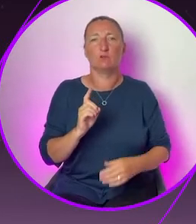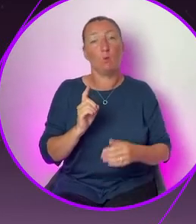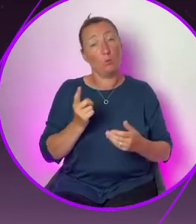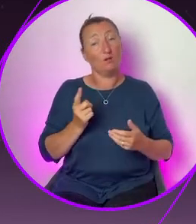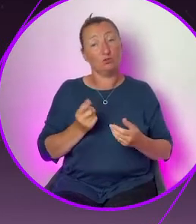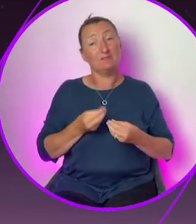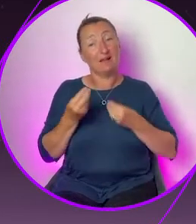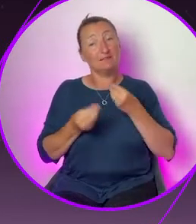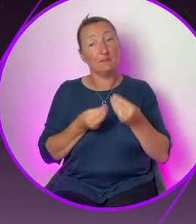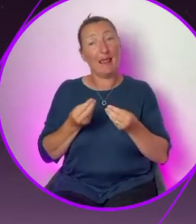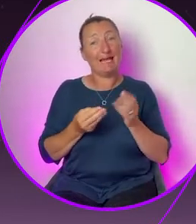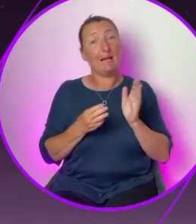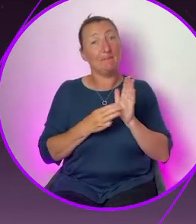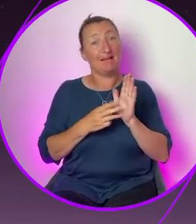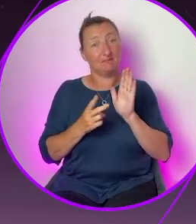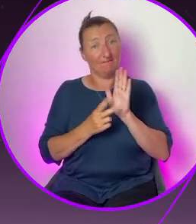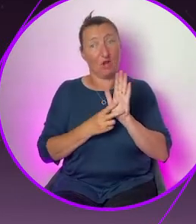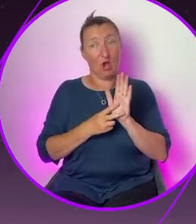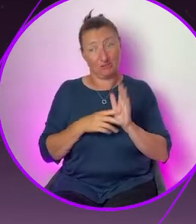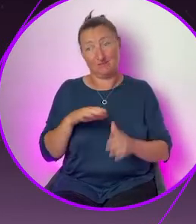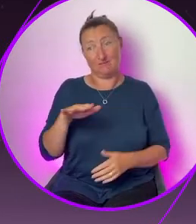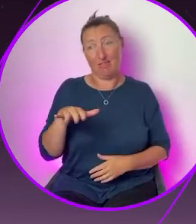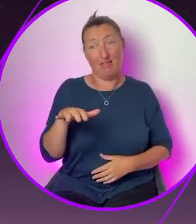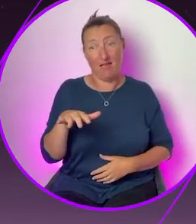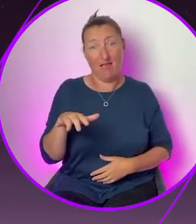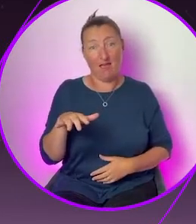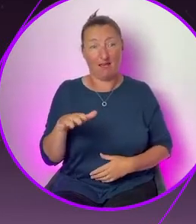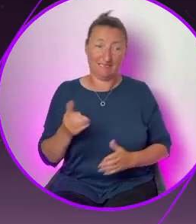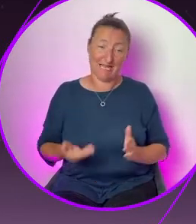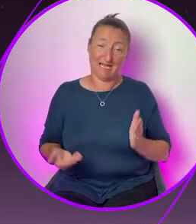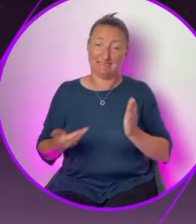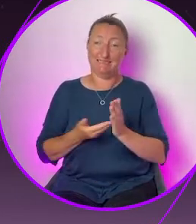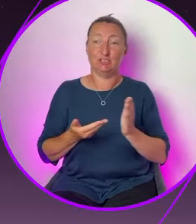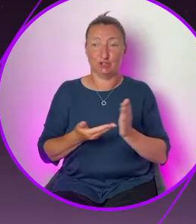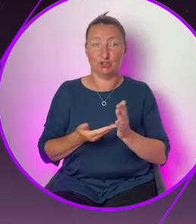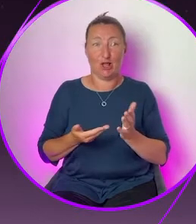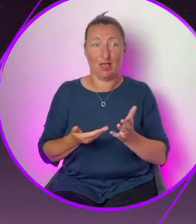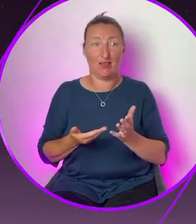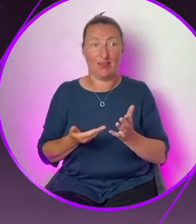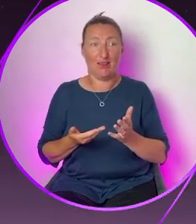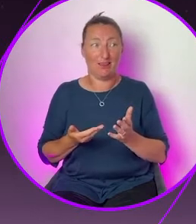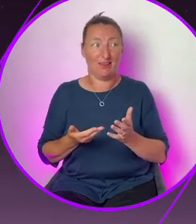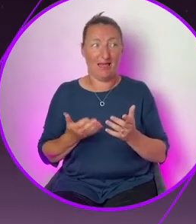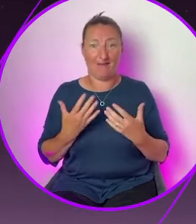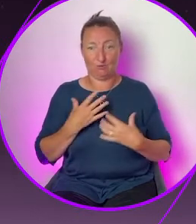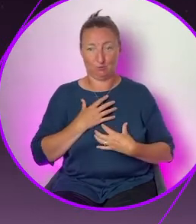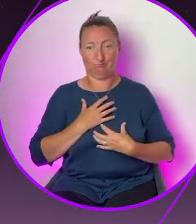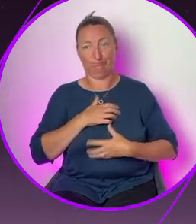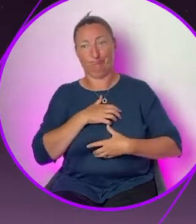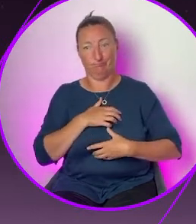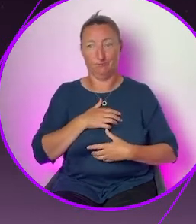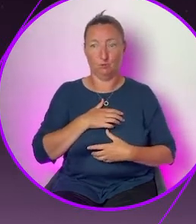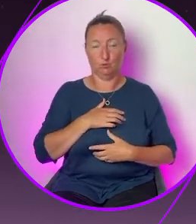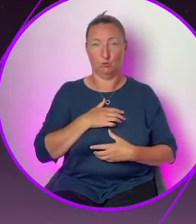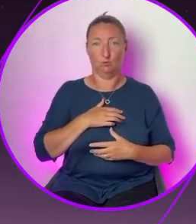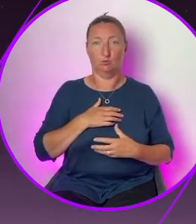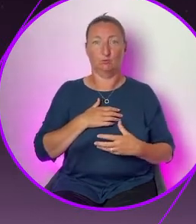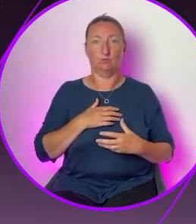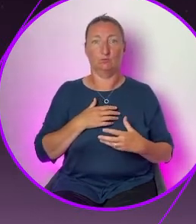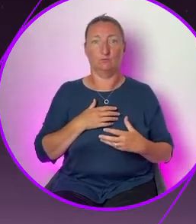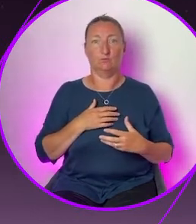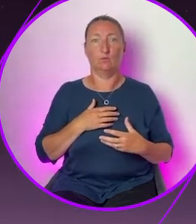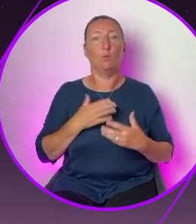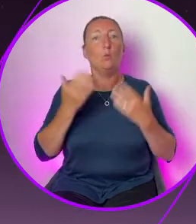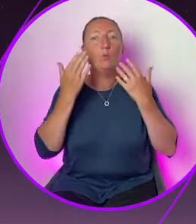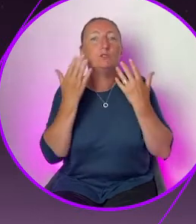metaverse is coming. It is a digital condition which we all are going to have to deal with in some shape or form. We